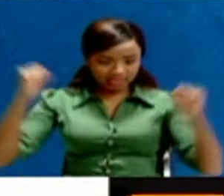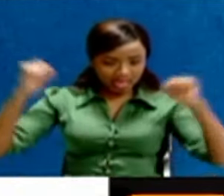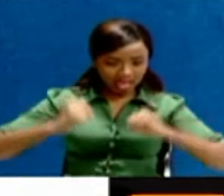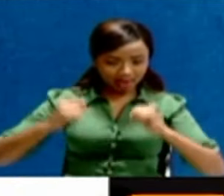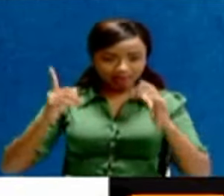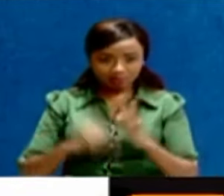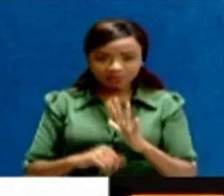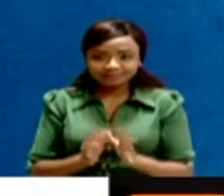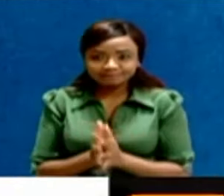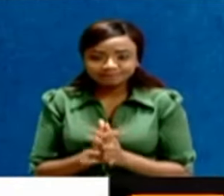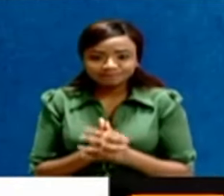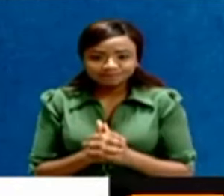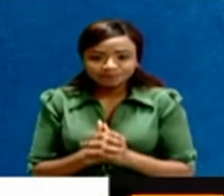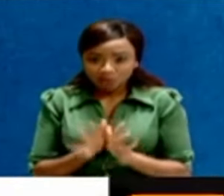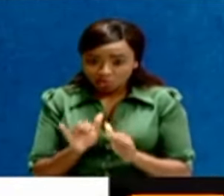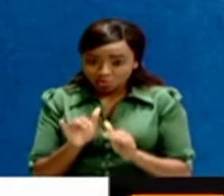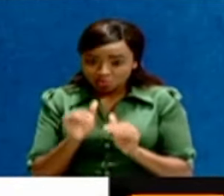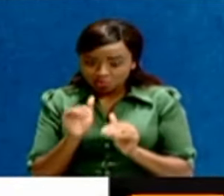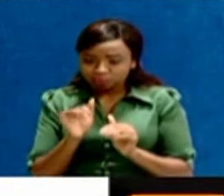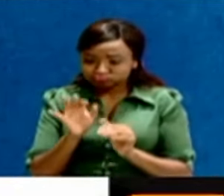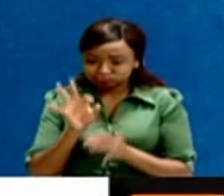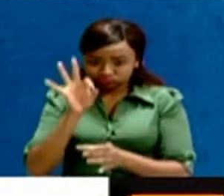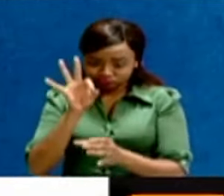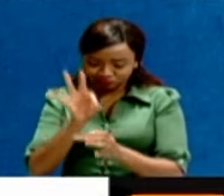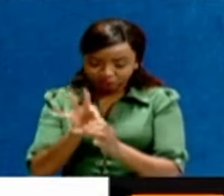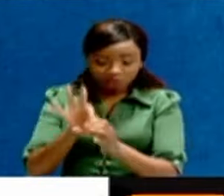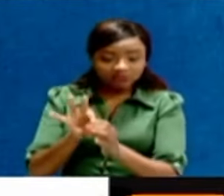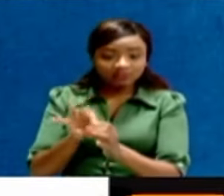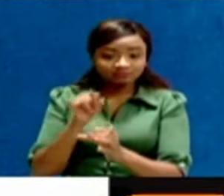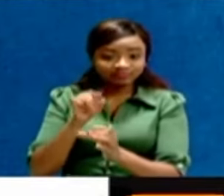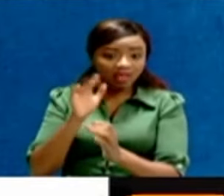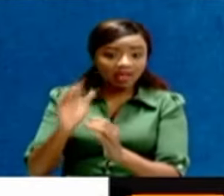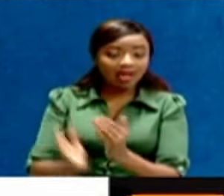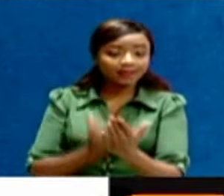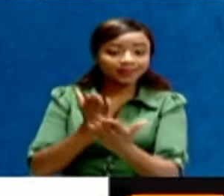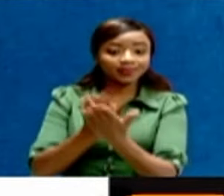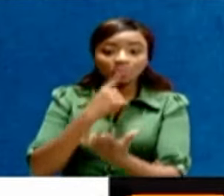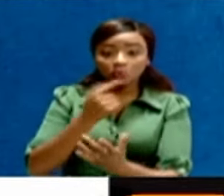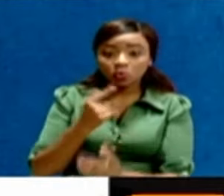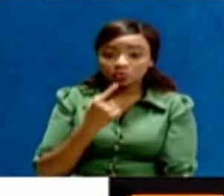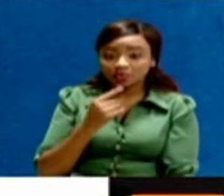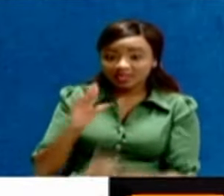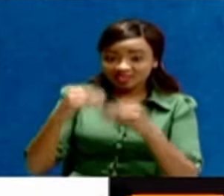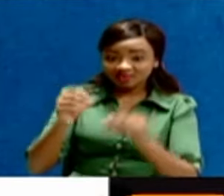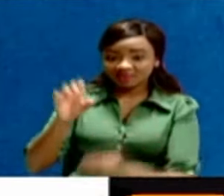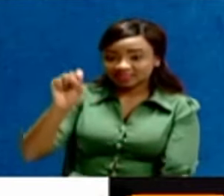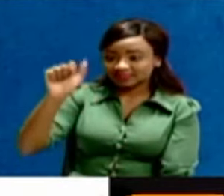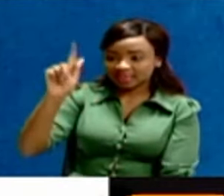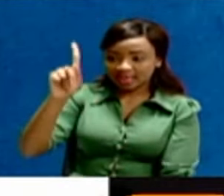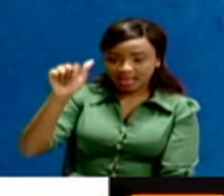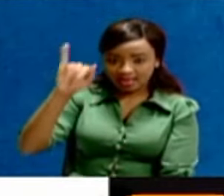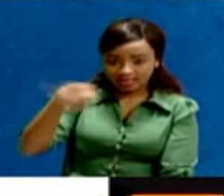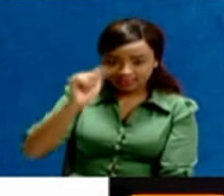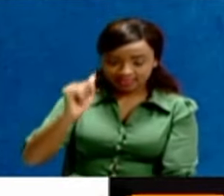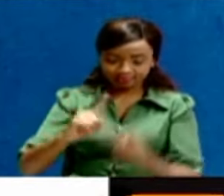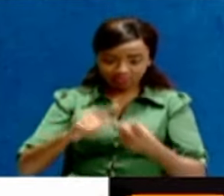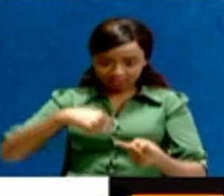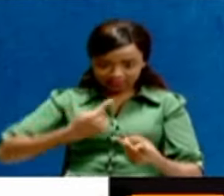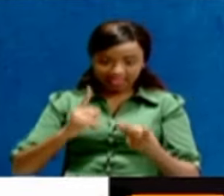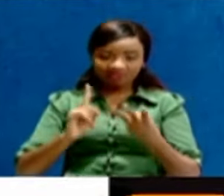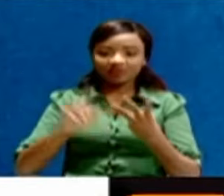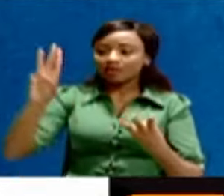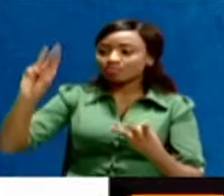move to vote for a motion which was proposed by Senator Sakaja, myself, Senator Mutula